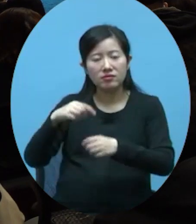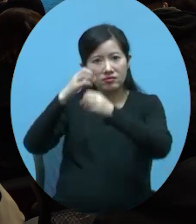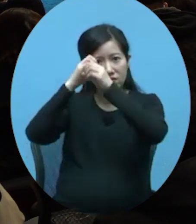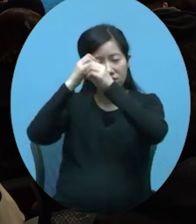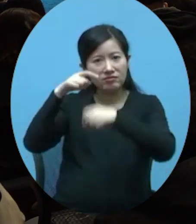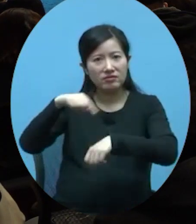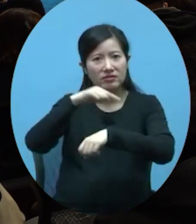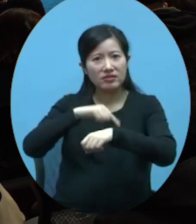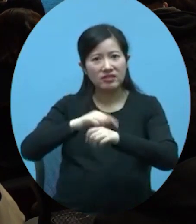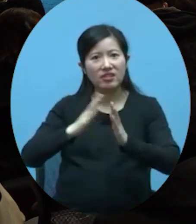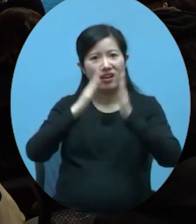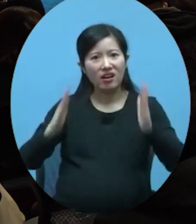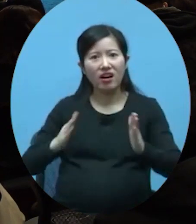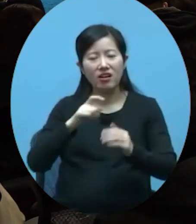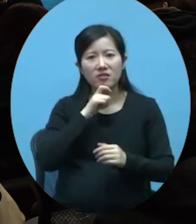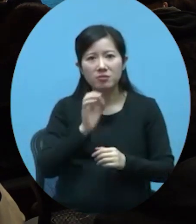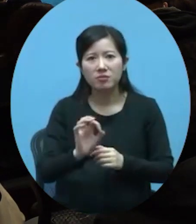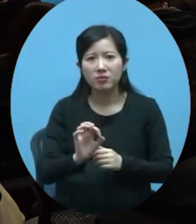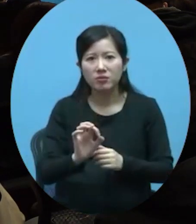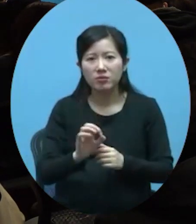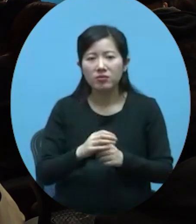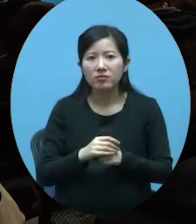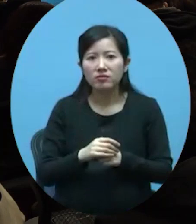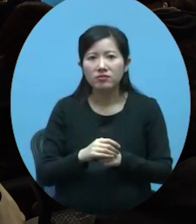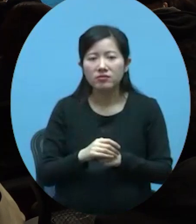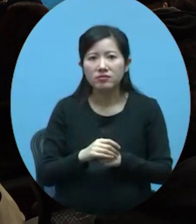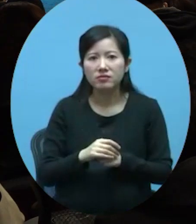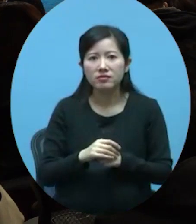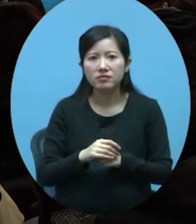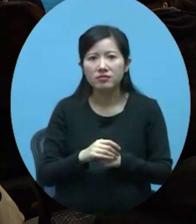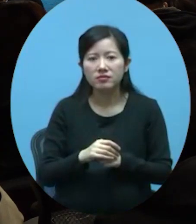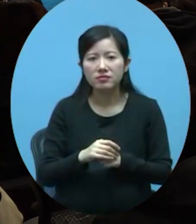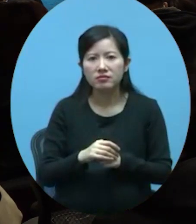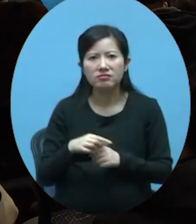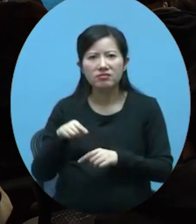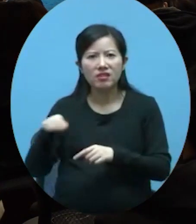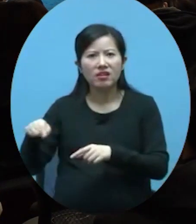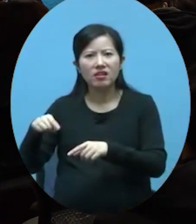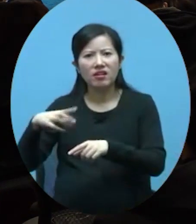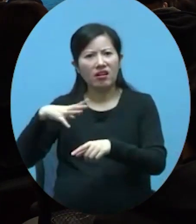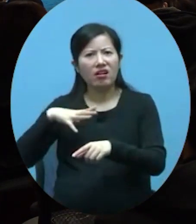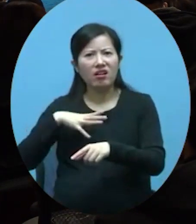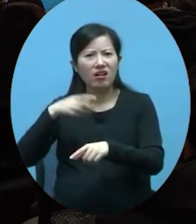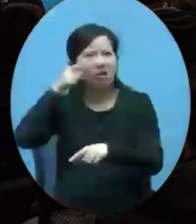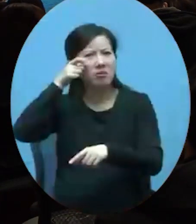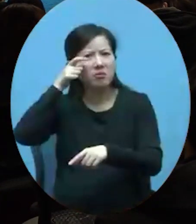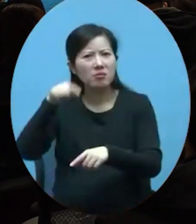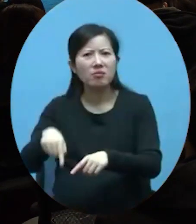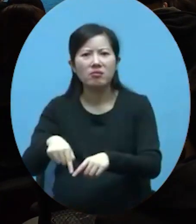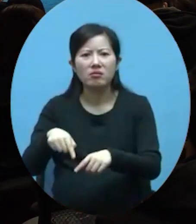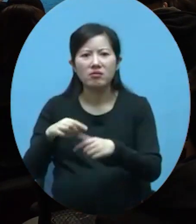their conditions are quite unique thank you I'm not sure I can answer all your